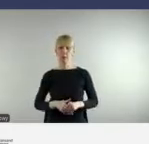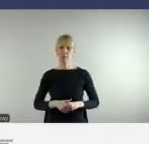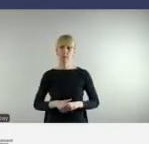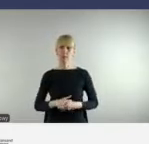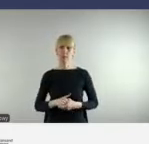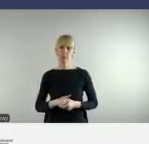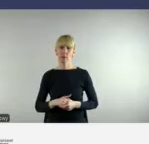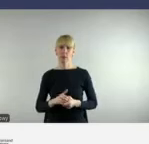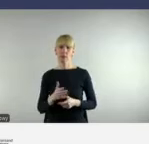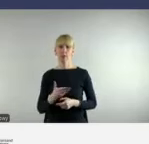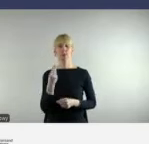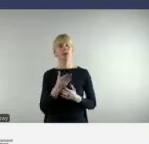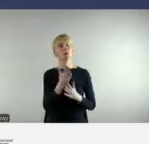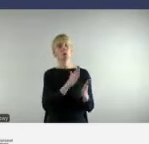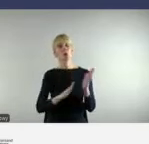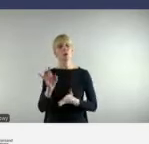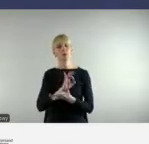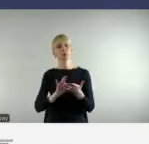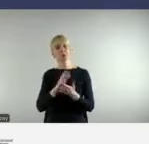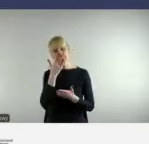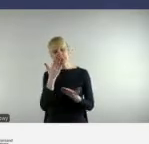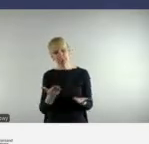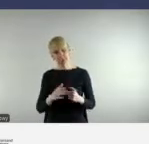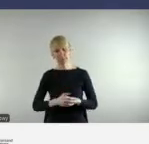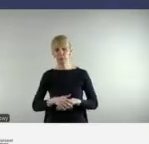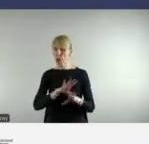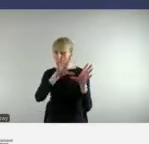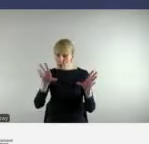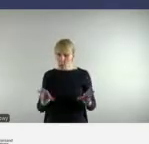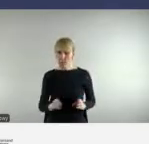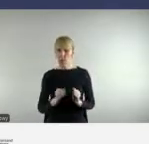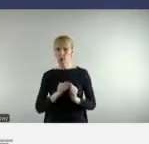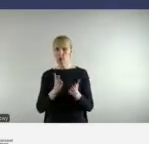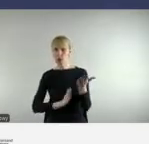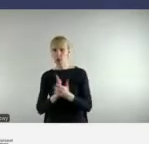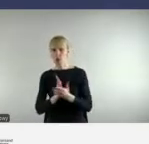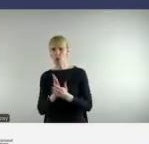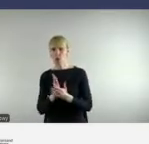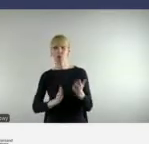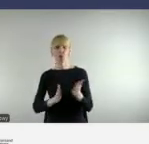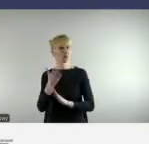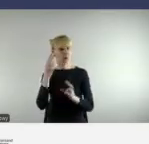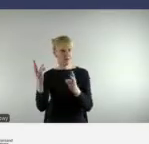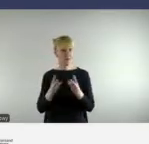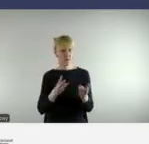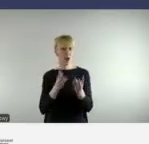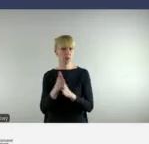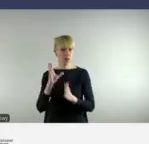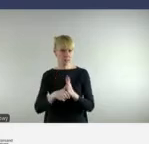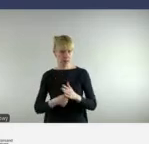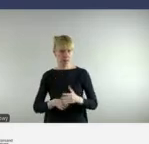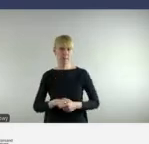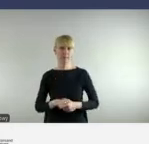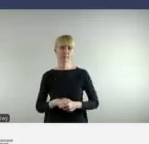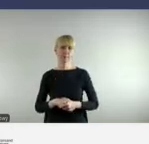critical for our city, and the municipality has to ensure our coordinated social security